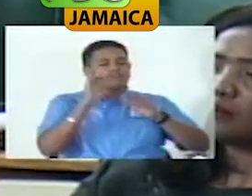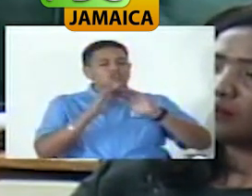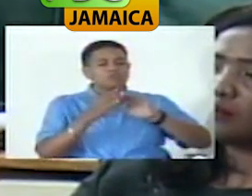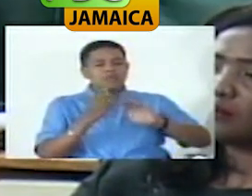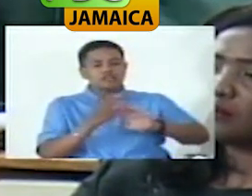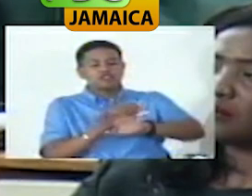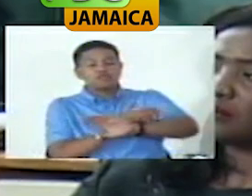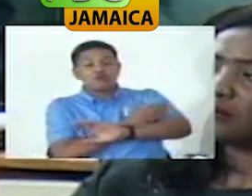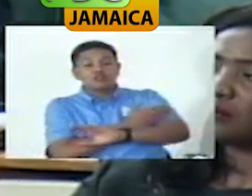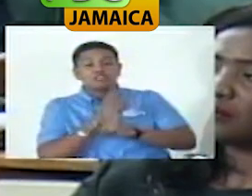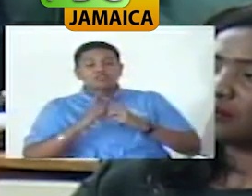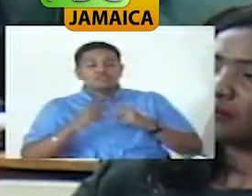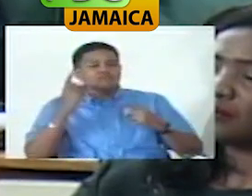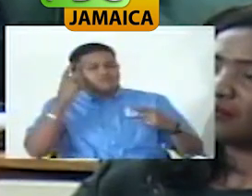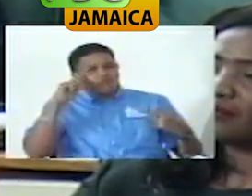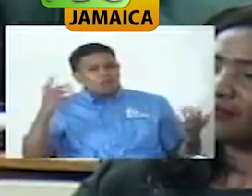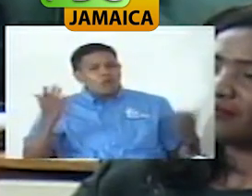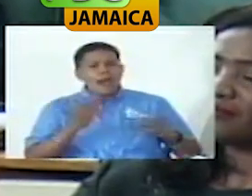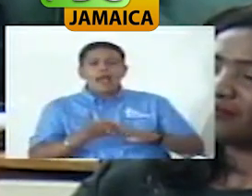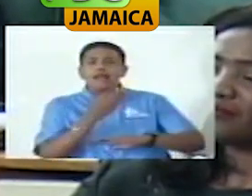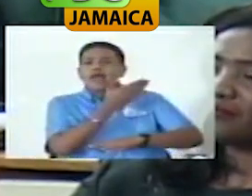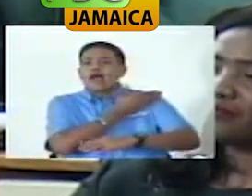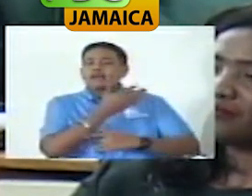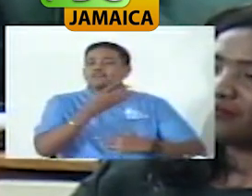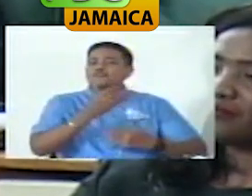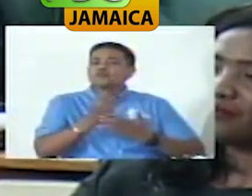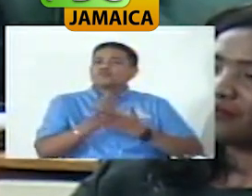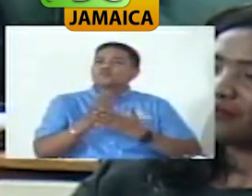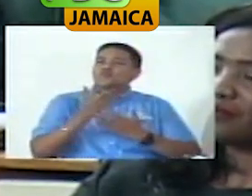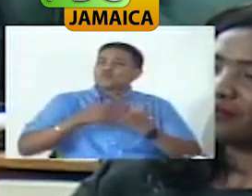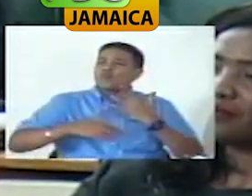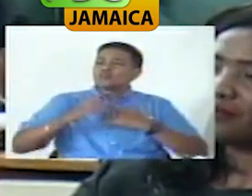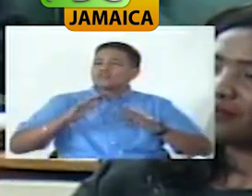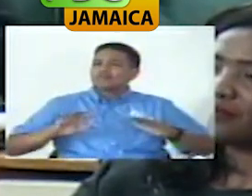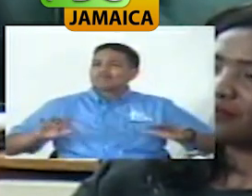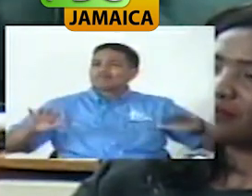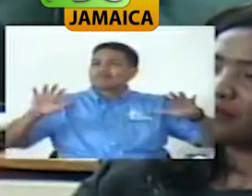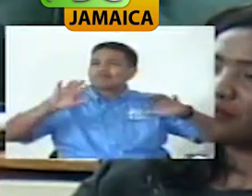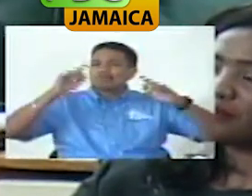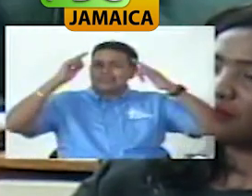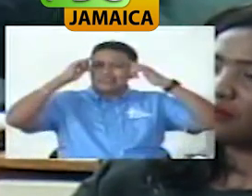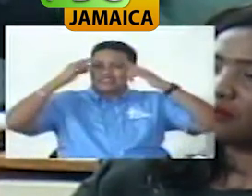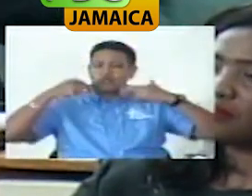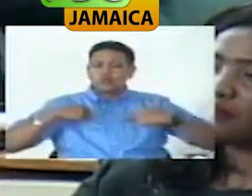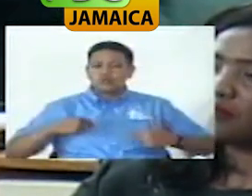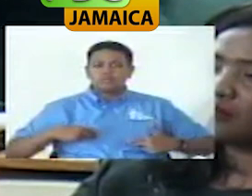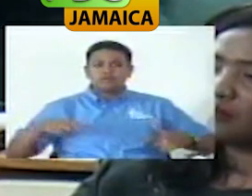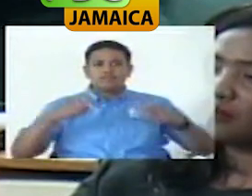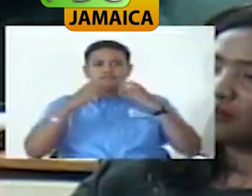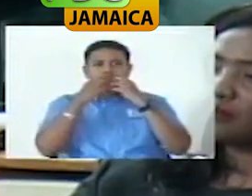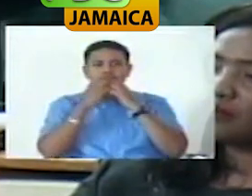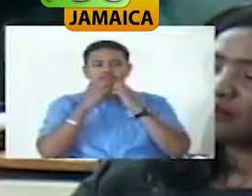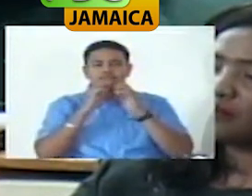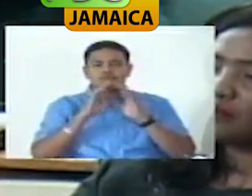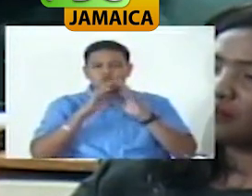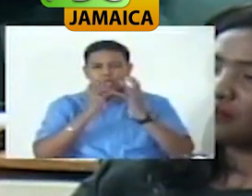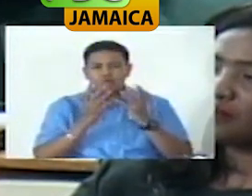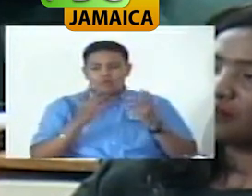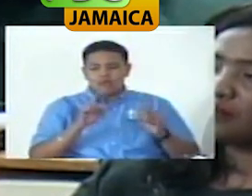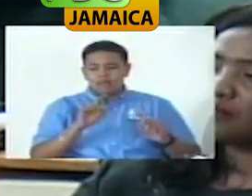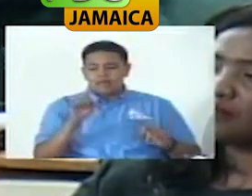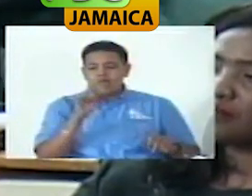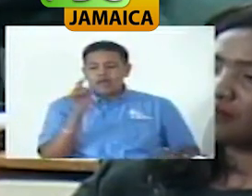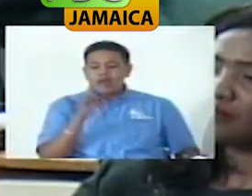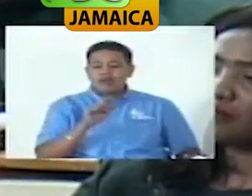progress and for the enhanced social welfare and well-being of her fellow human beings everywhere. They